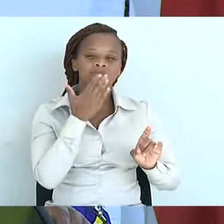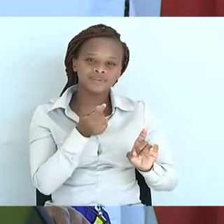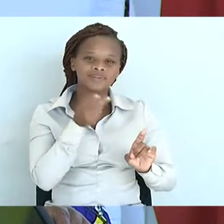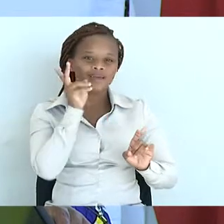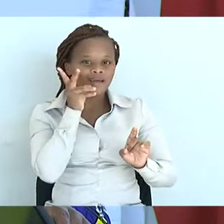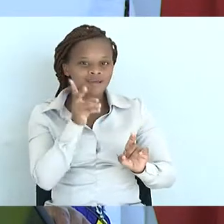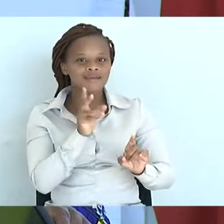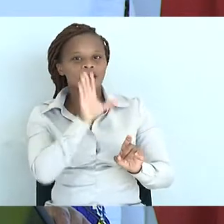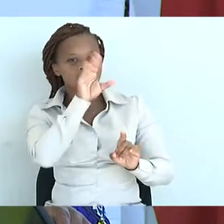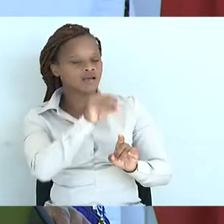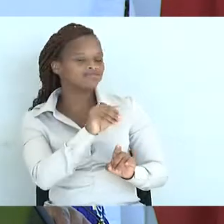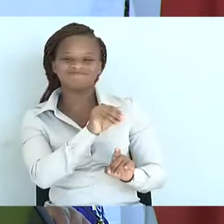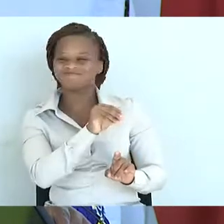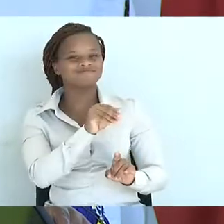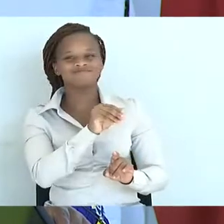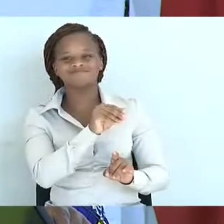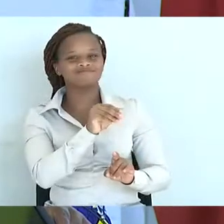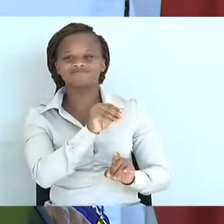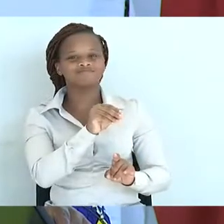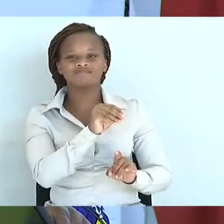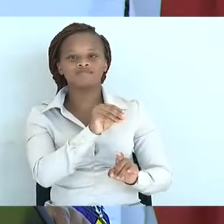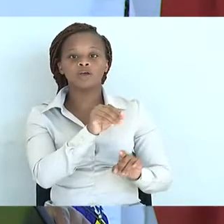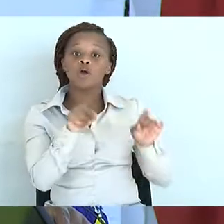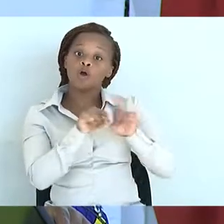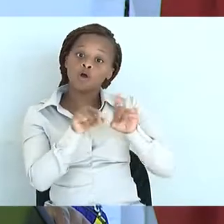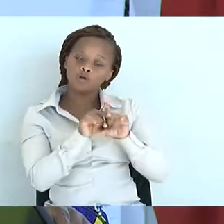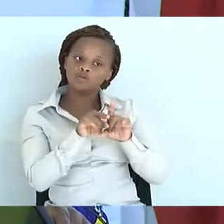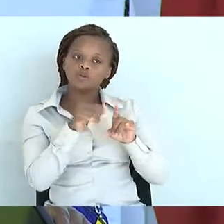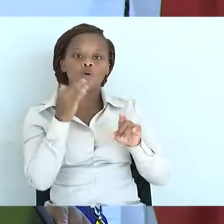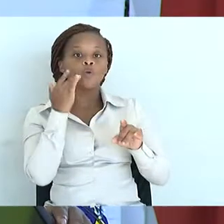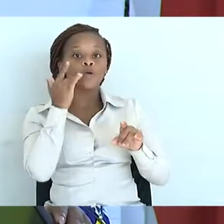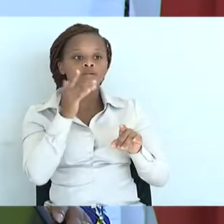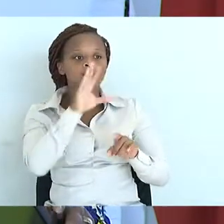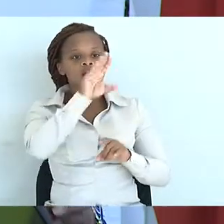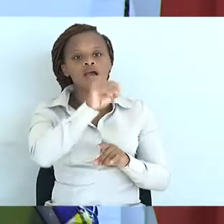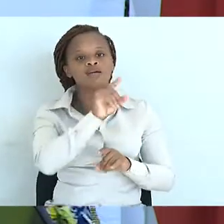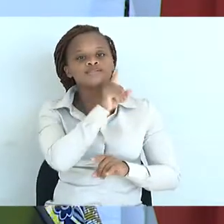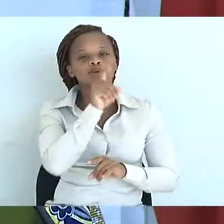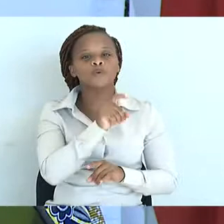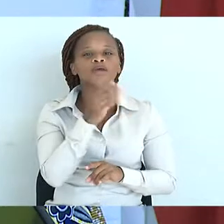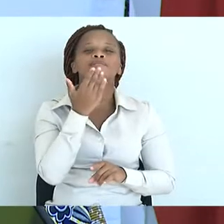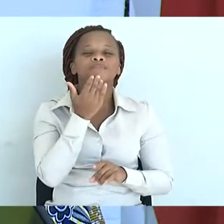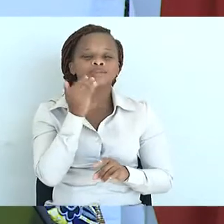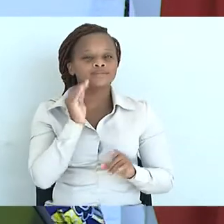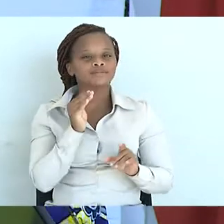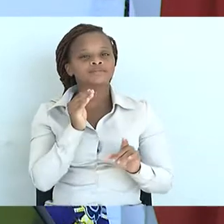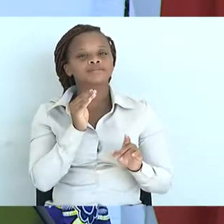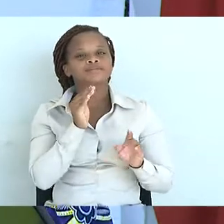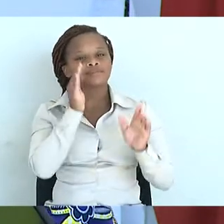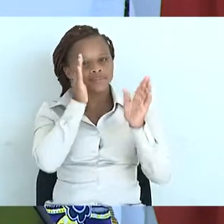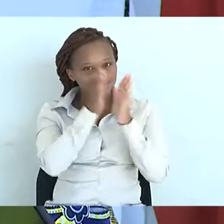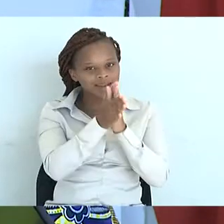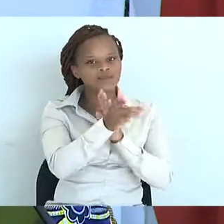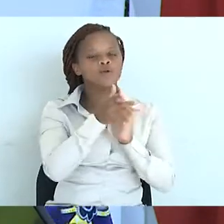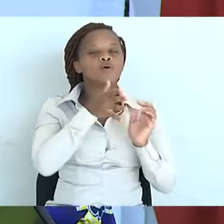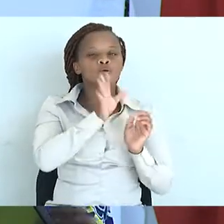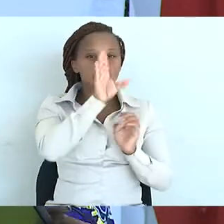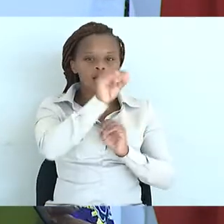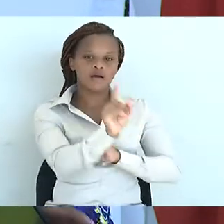noma ubuza umbuzo uye ngqo embuzweni ukuze sikhathule